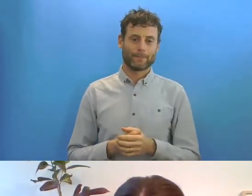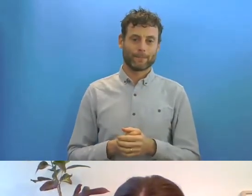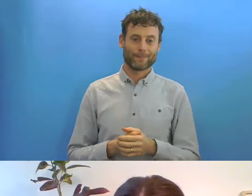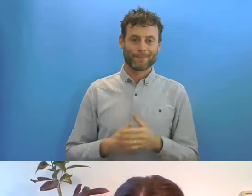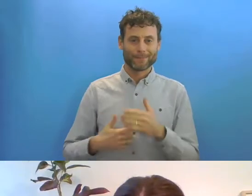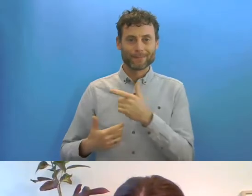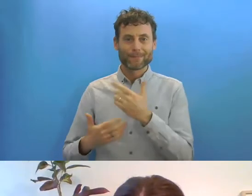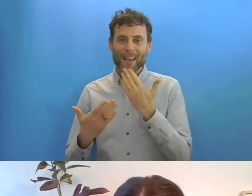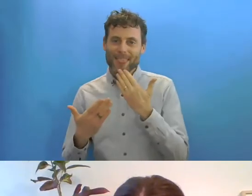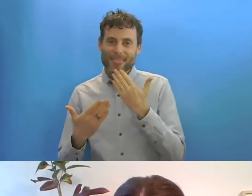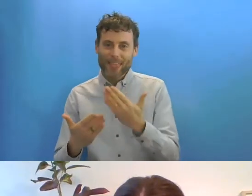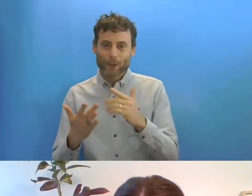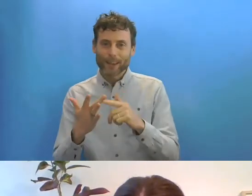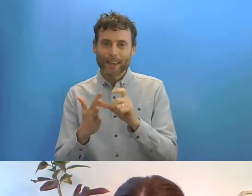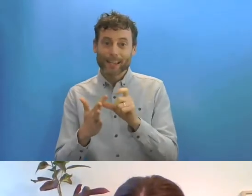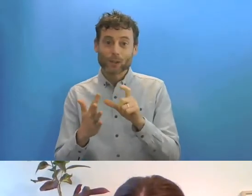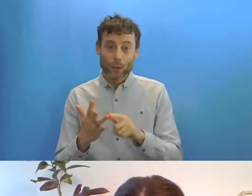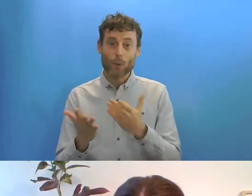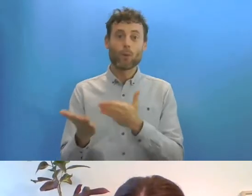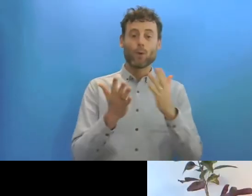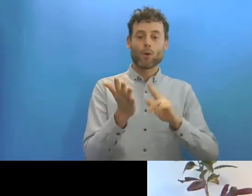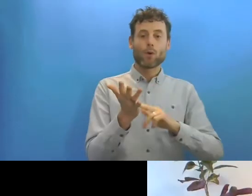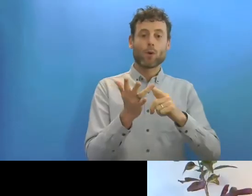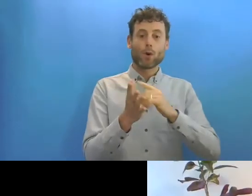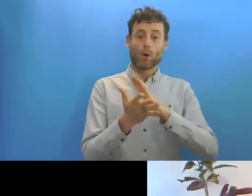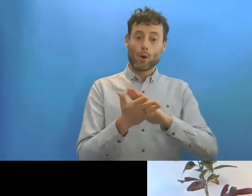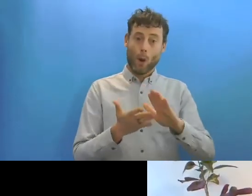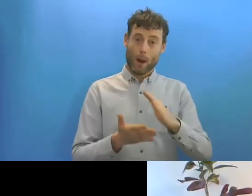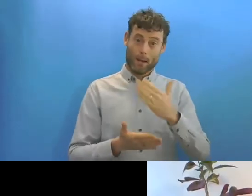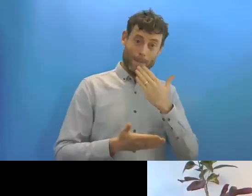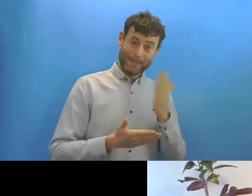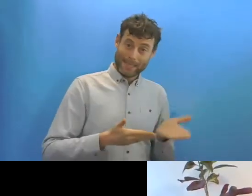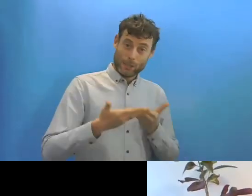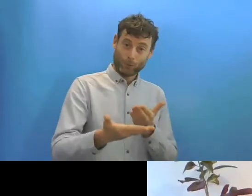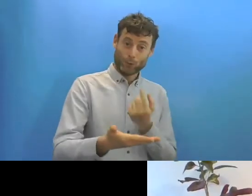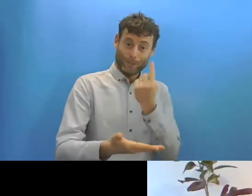Thanks, Ido. If Noah wants to pop on and just introduce themselves.